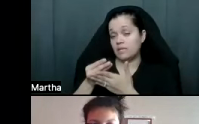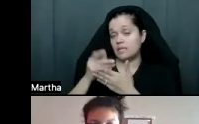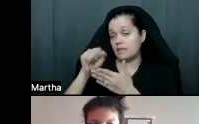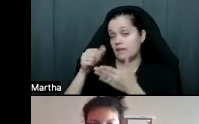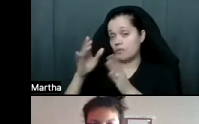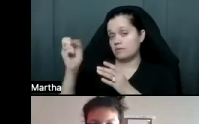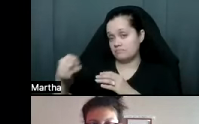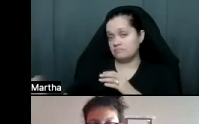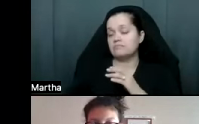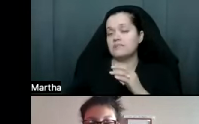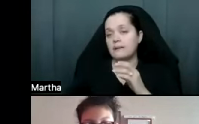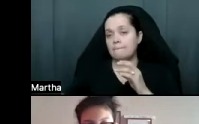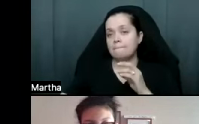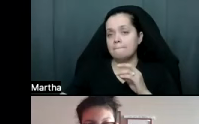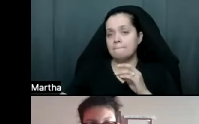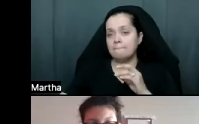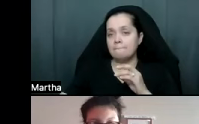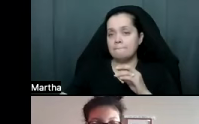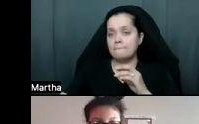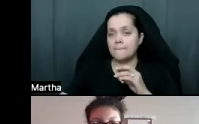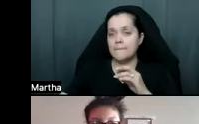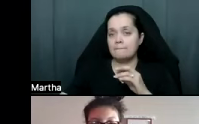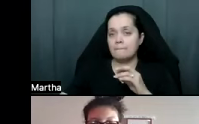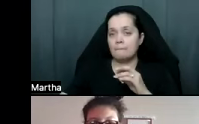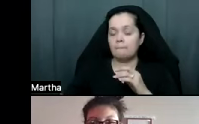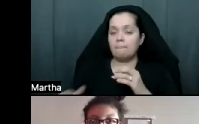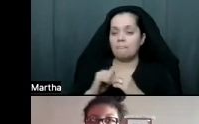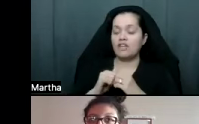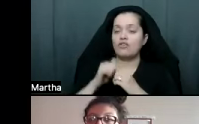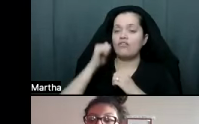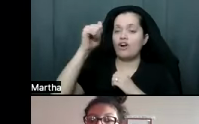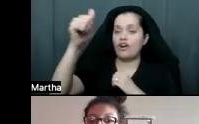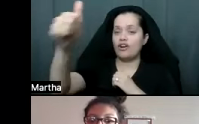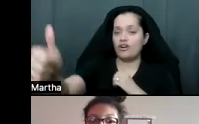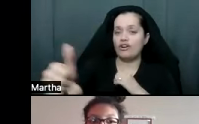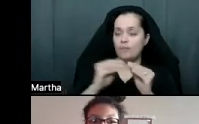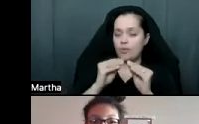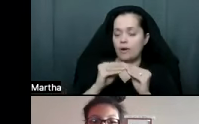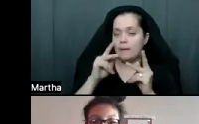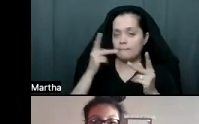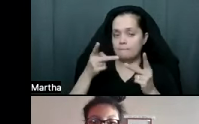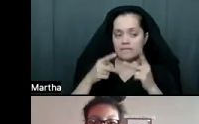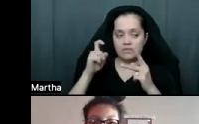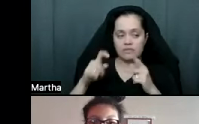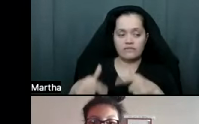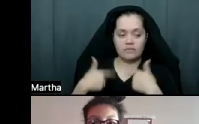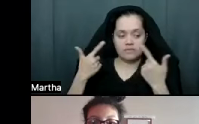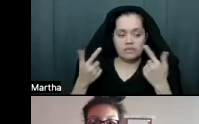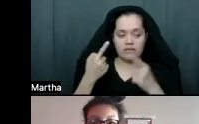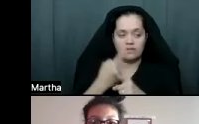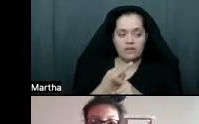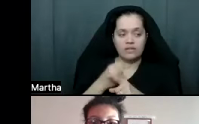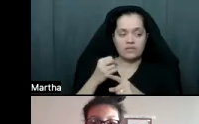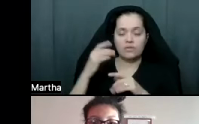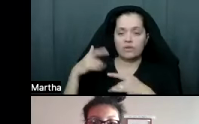way. All right, and you move farther out. Well, eventually you need places for people to live. So